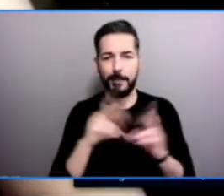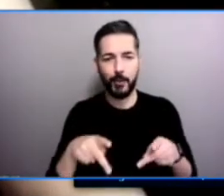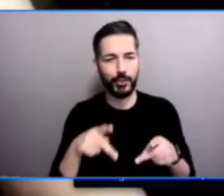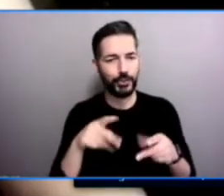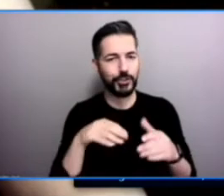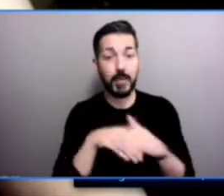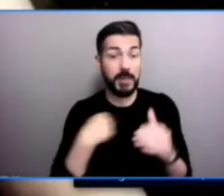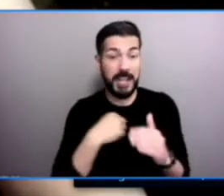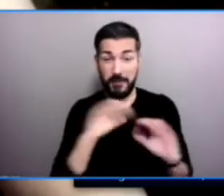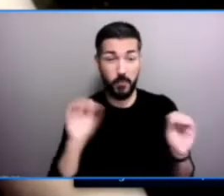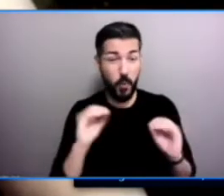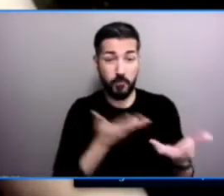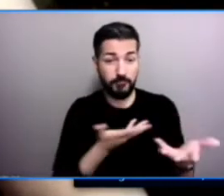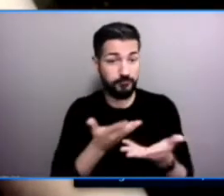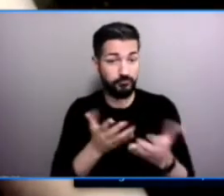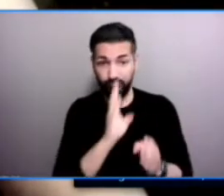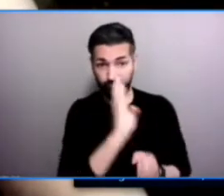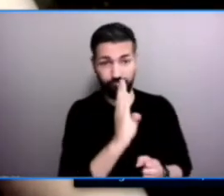programs, and